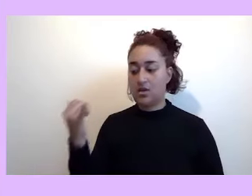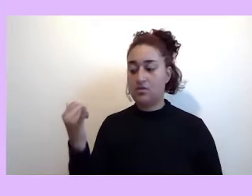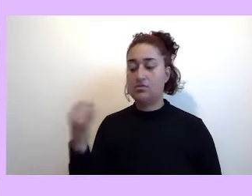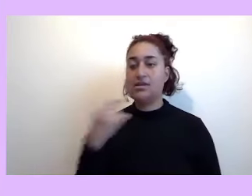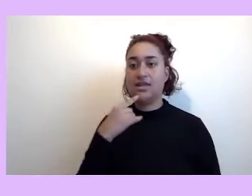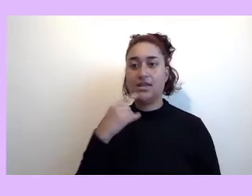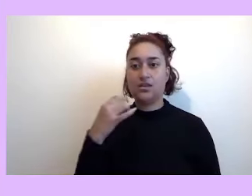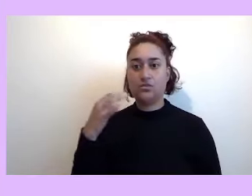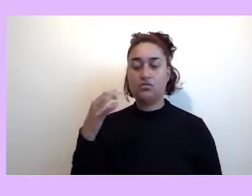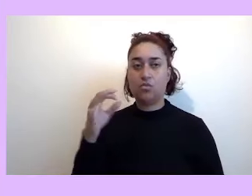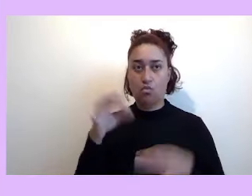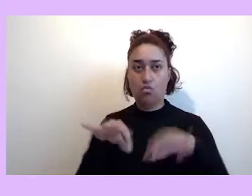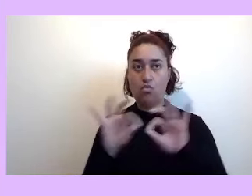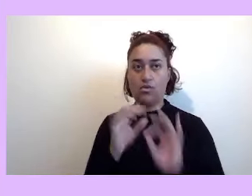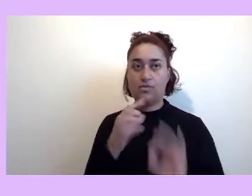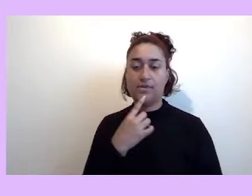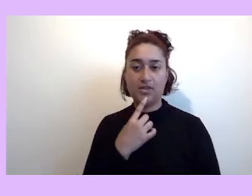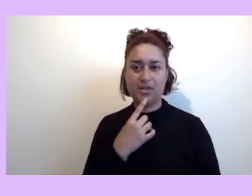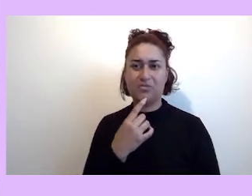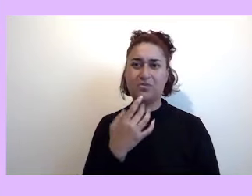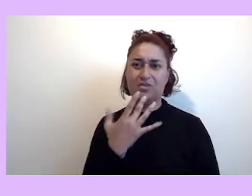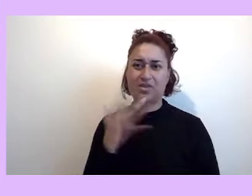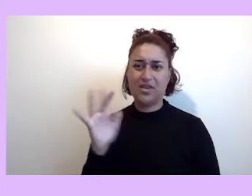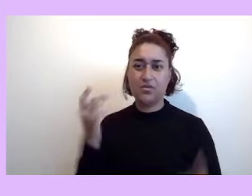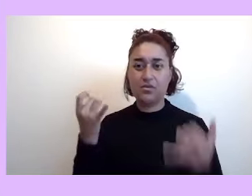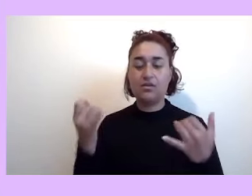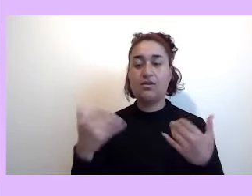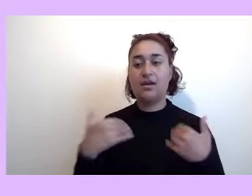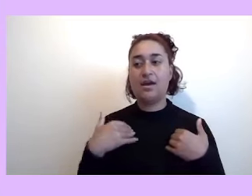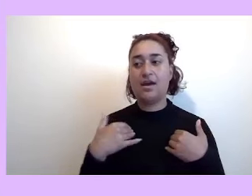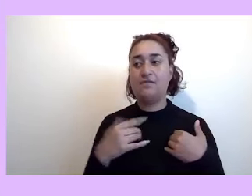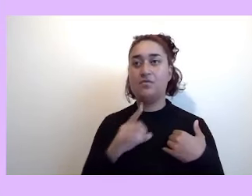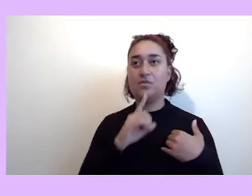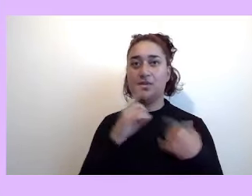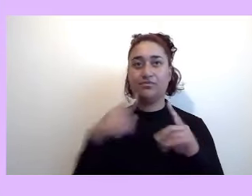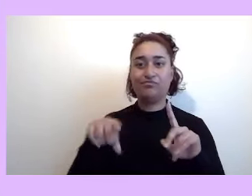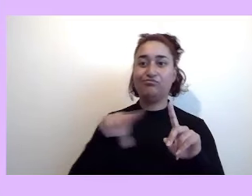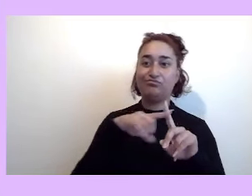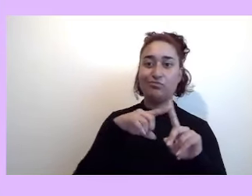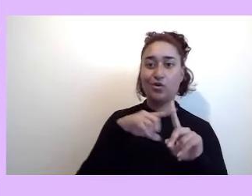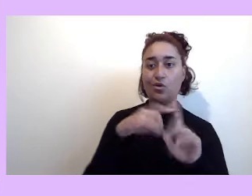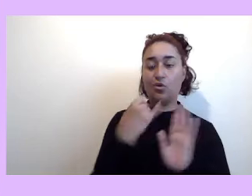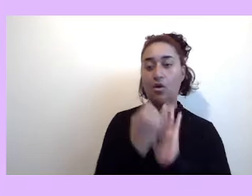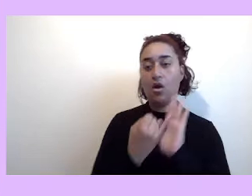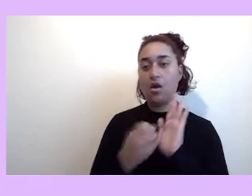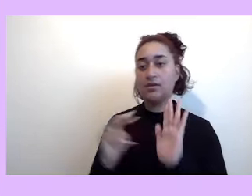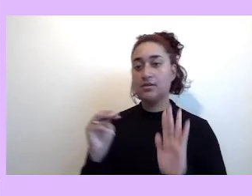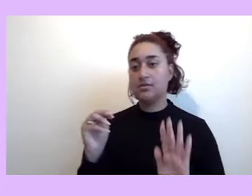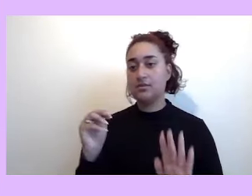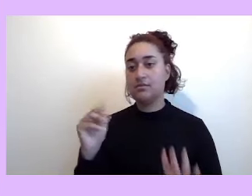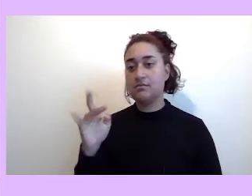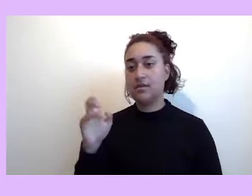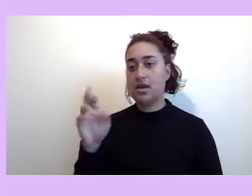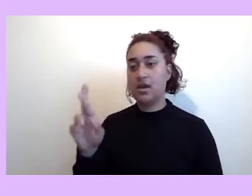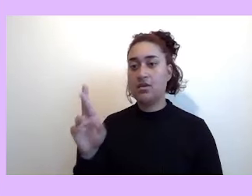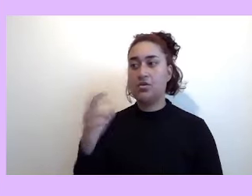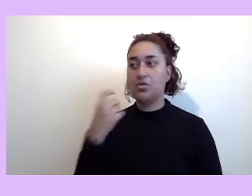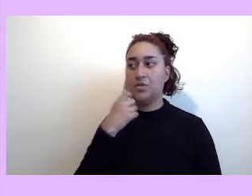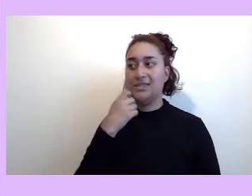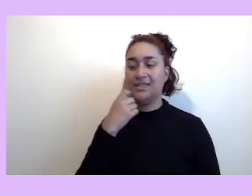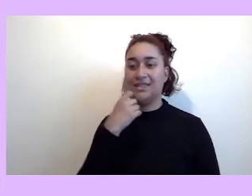We're incredibly lucky right now to have a super pro arts mayor who just played Rhapsody in Blue at Symphony Hall. So,